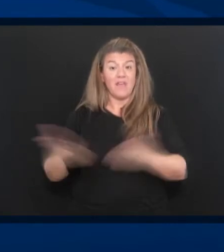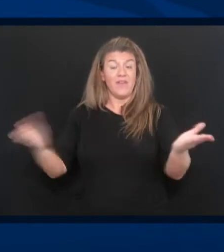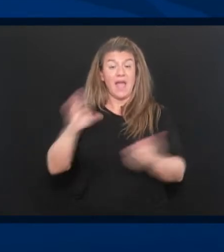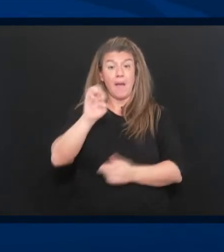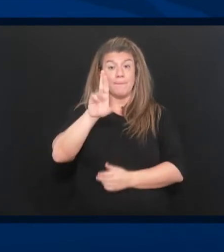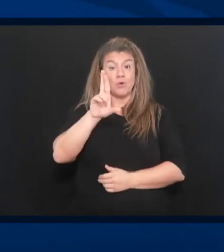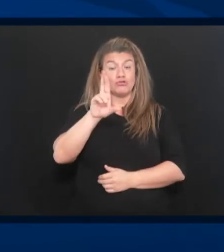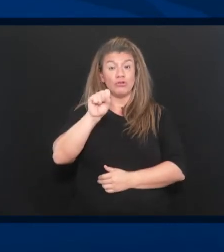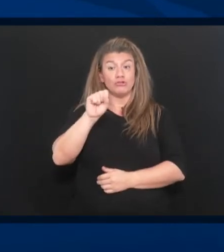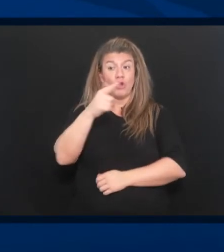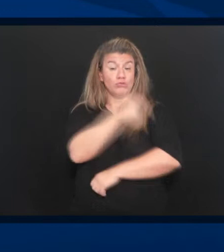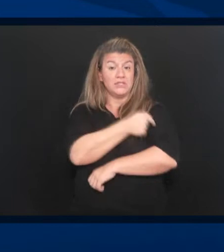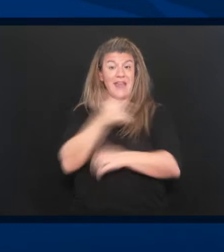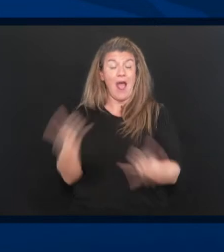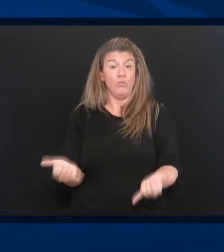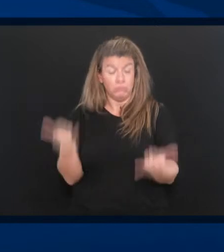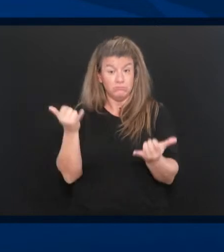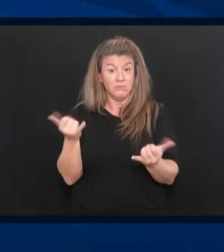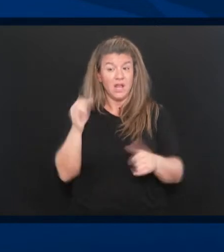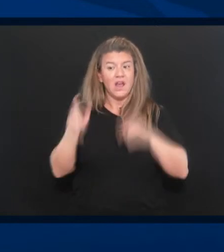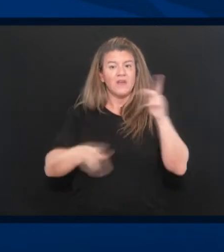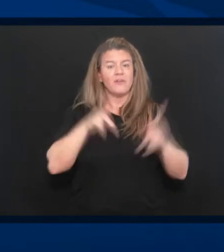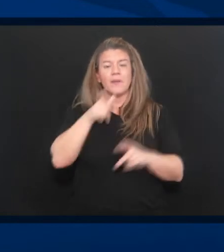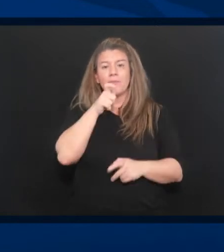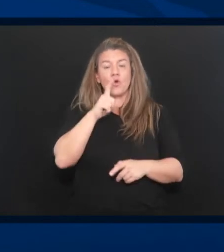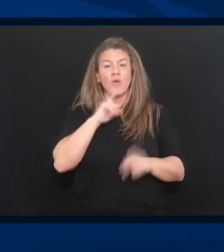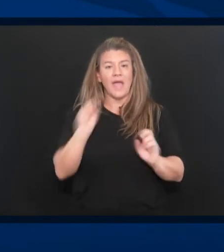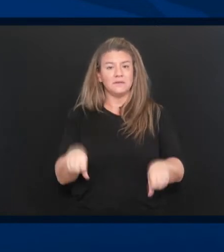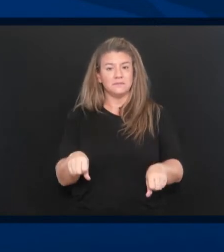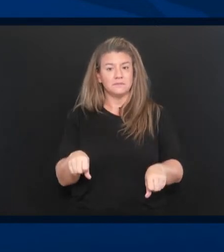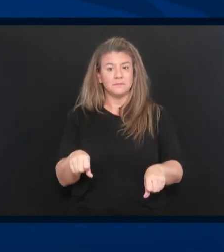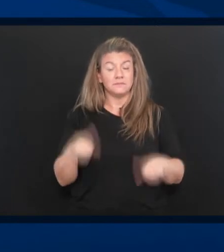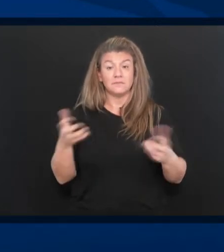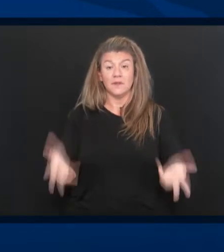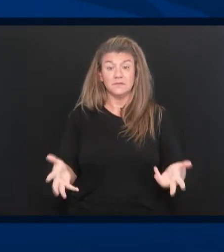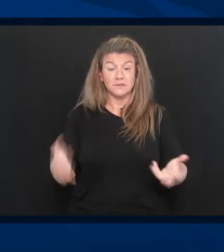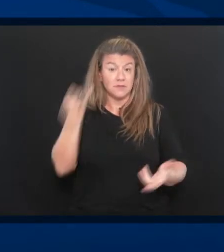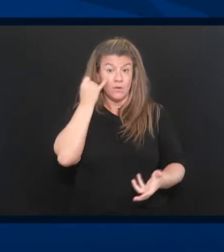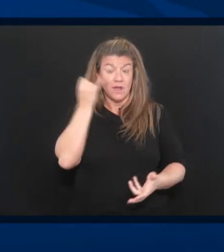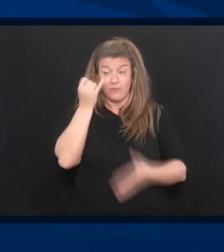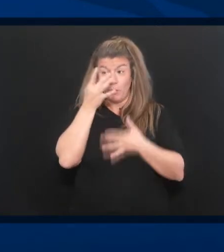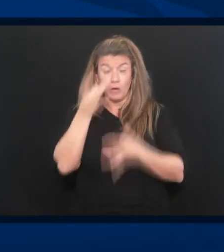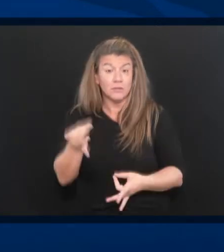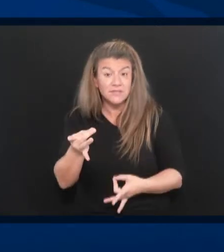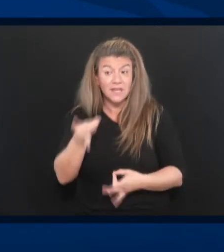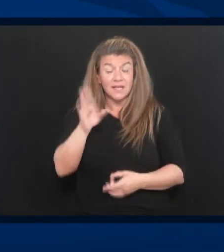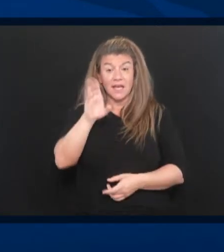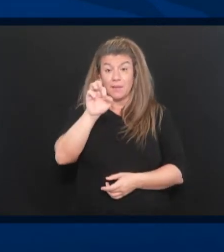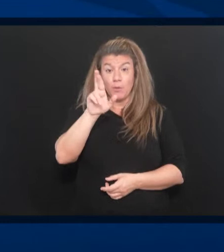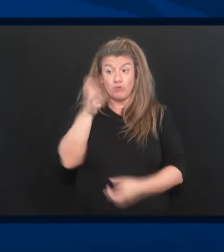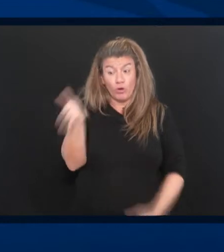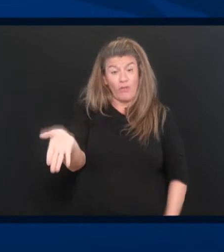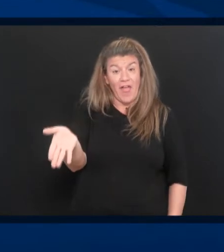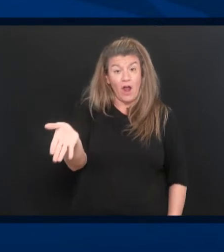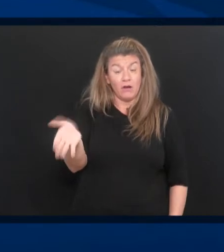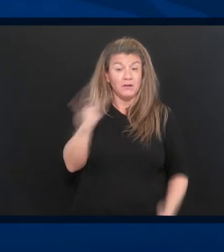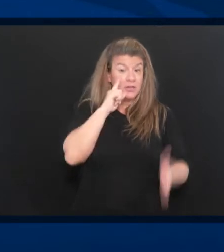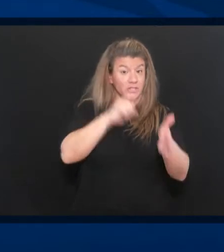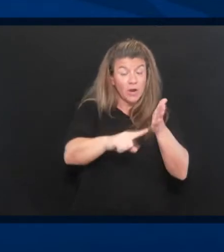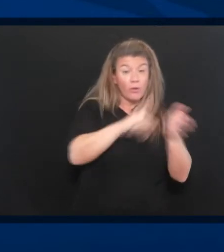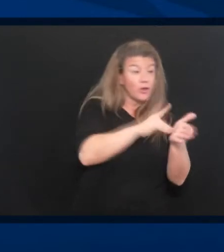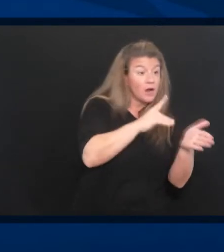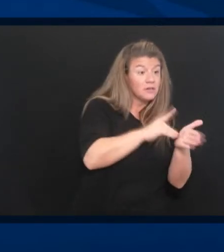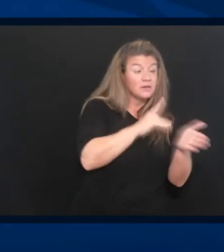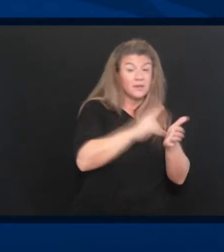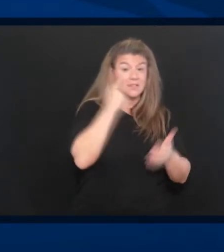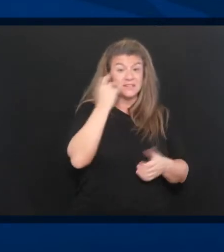doses of the vaccine right now for people who are eligible. So if you're interested in a booster and you're out there, check with your doctor, see